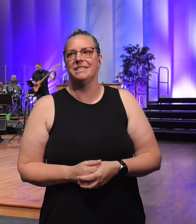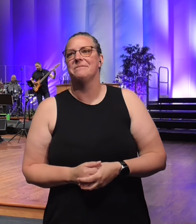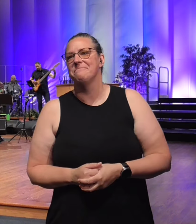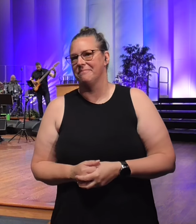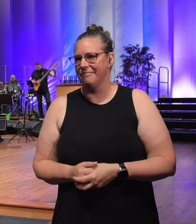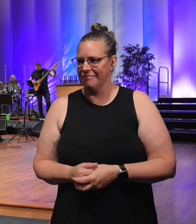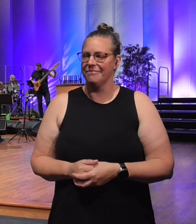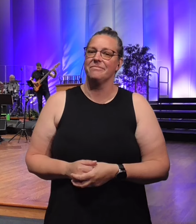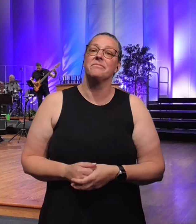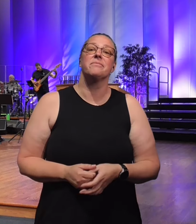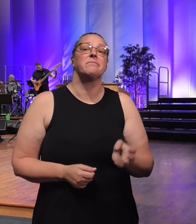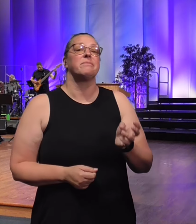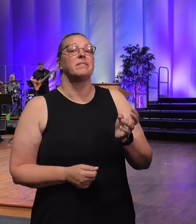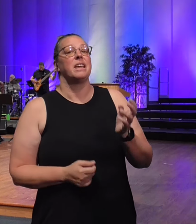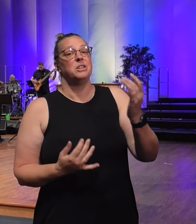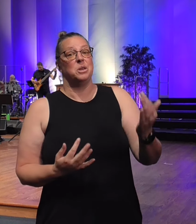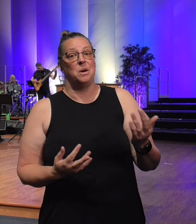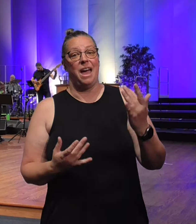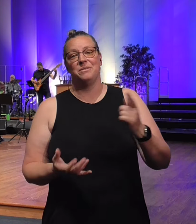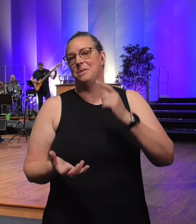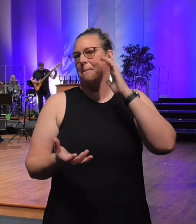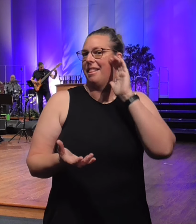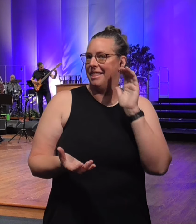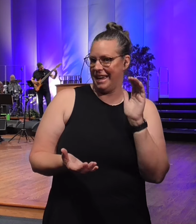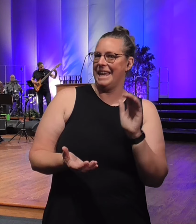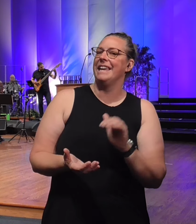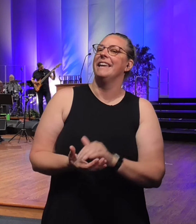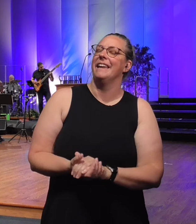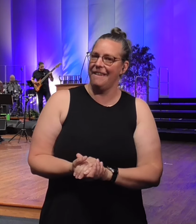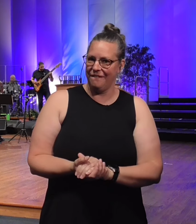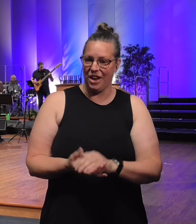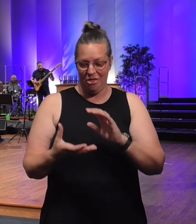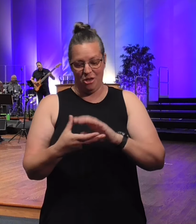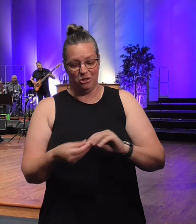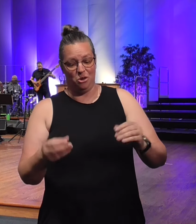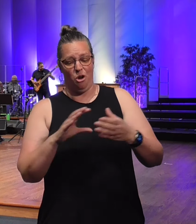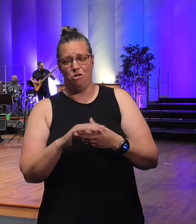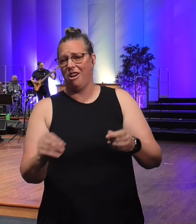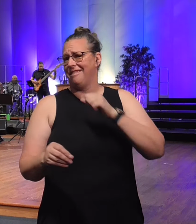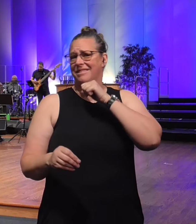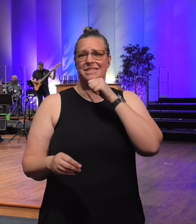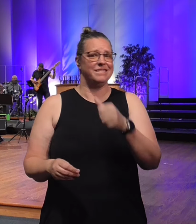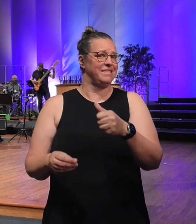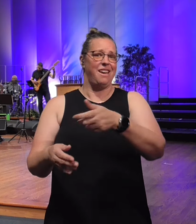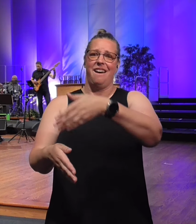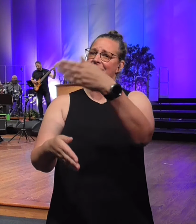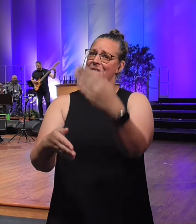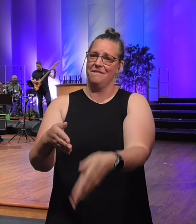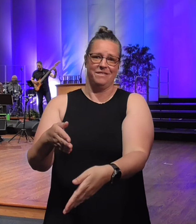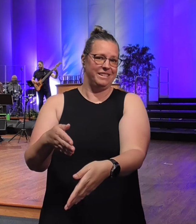amazed. You've just got to believe. Your story is so far